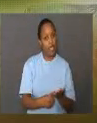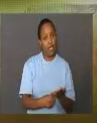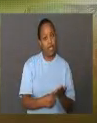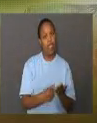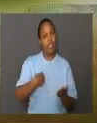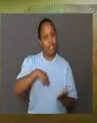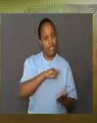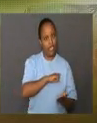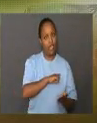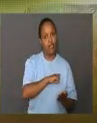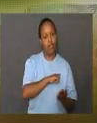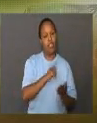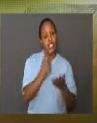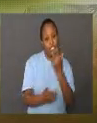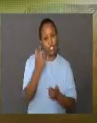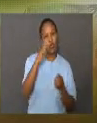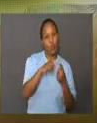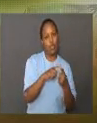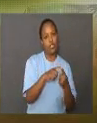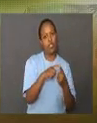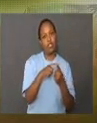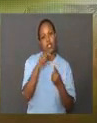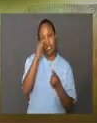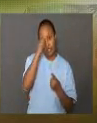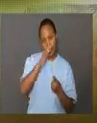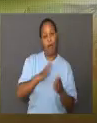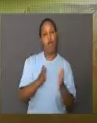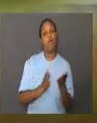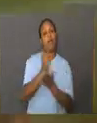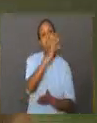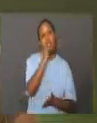us into a discussion of human and democratic rights.